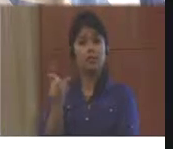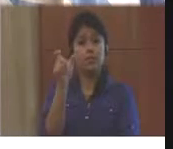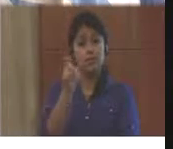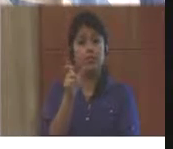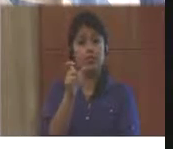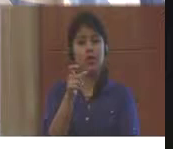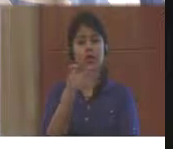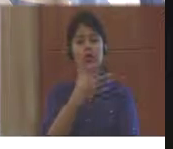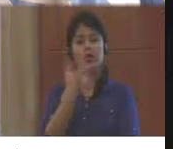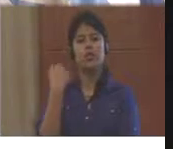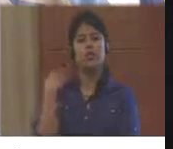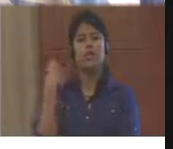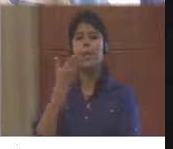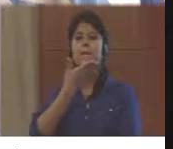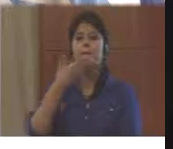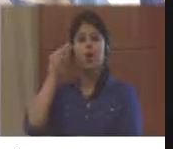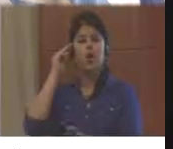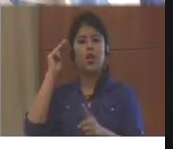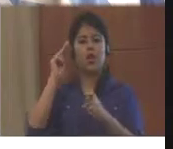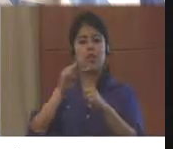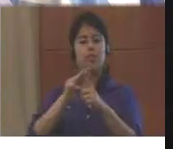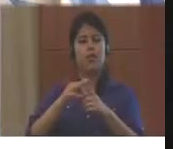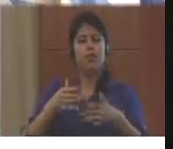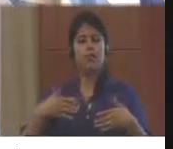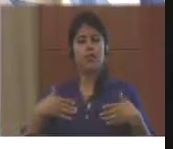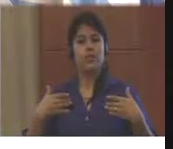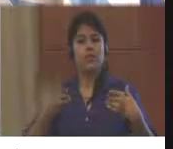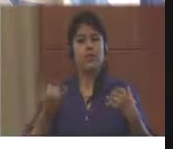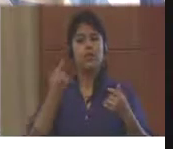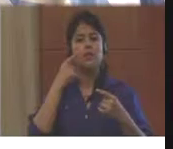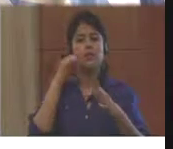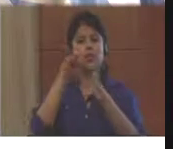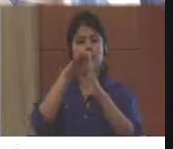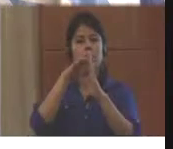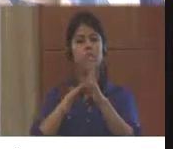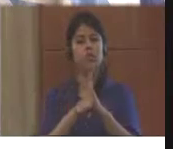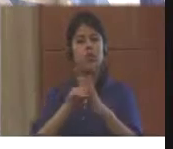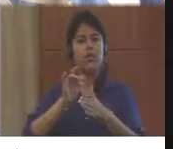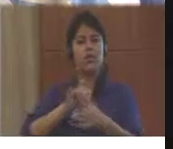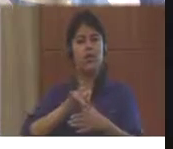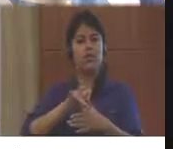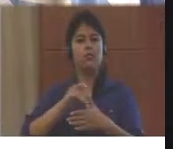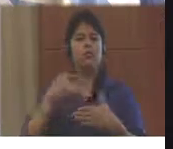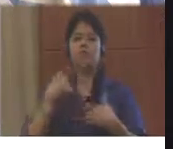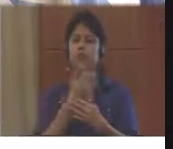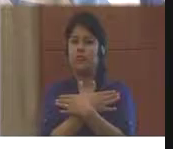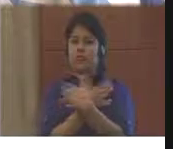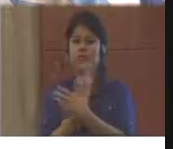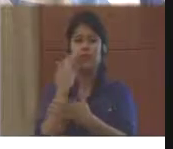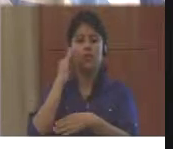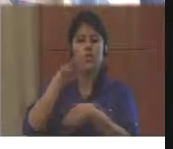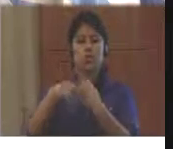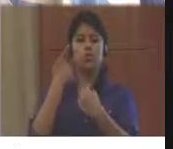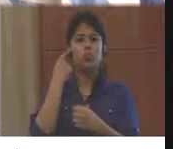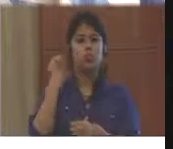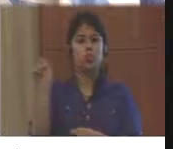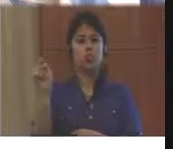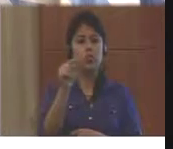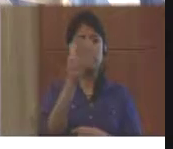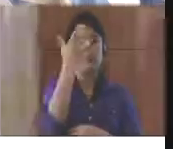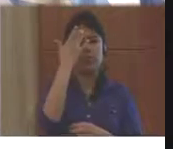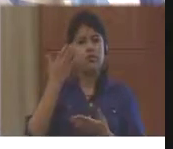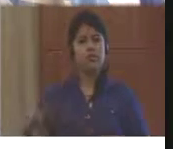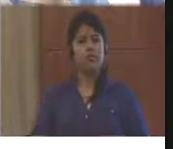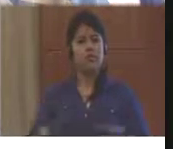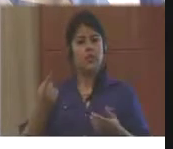congratulate someone. I have 600 people here, and that is what I'm looking at. I have 600 people